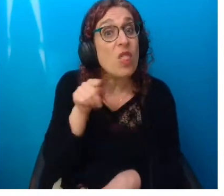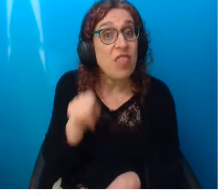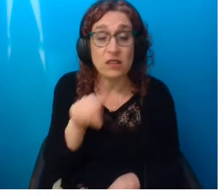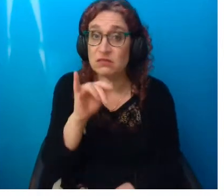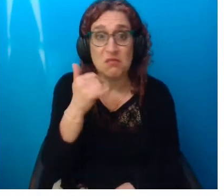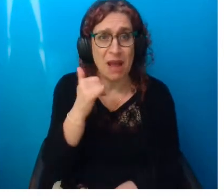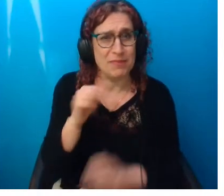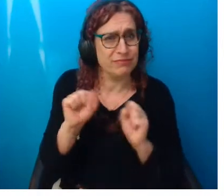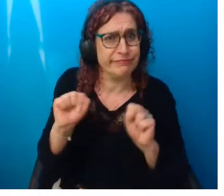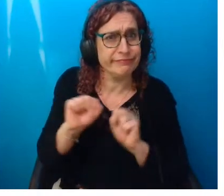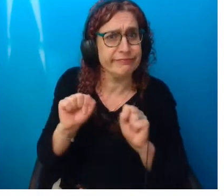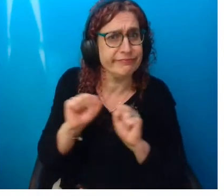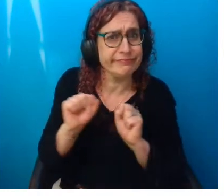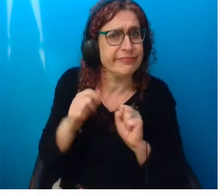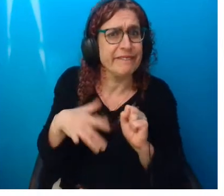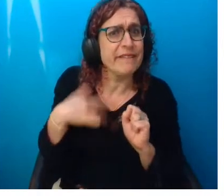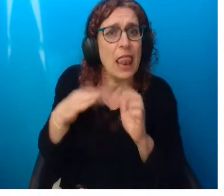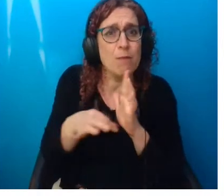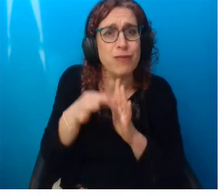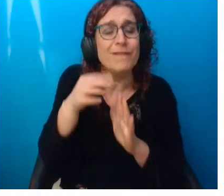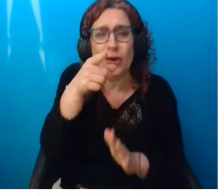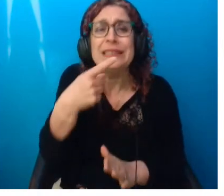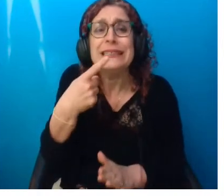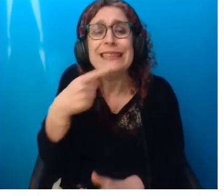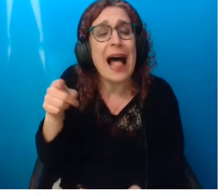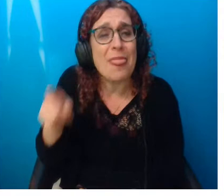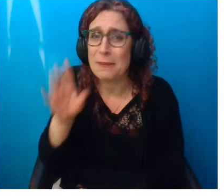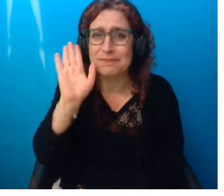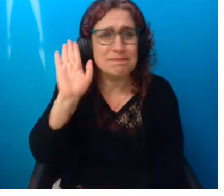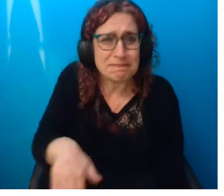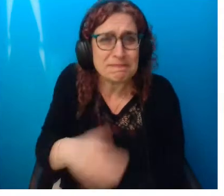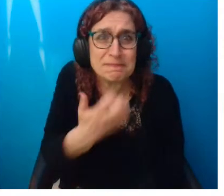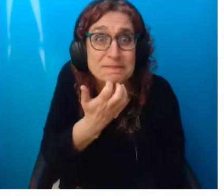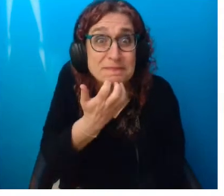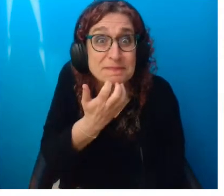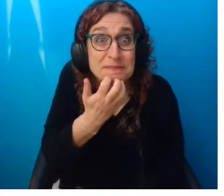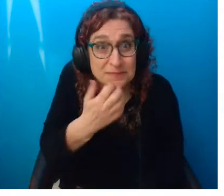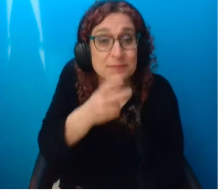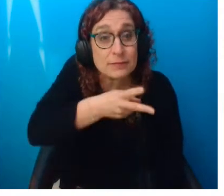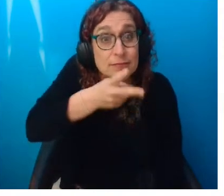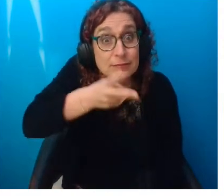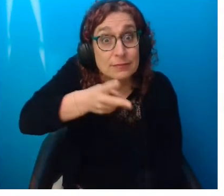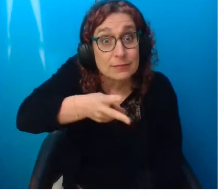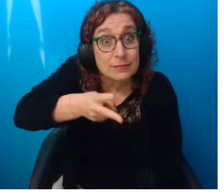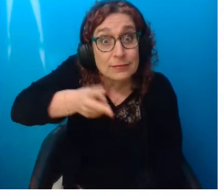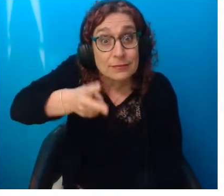in symptoms. So you need to tell people to actually stick it out for that time.